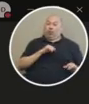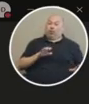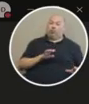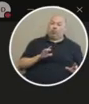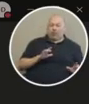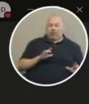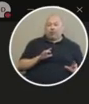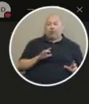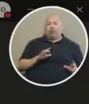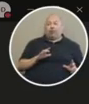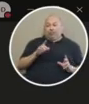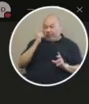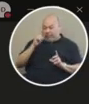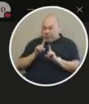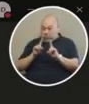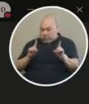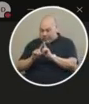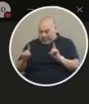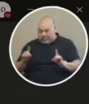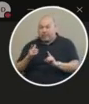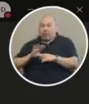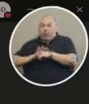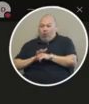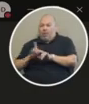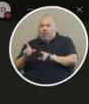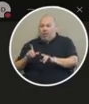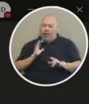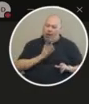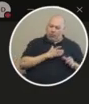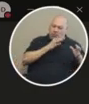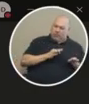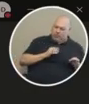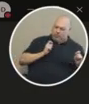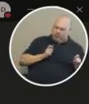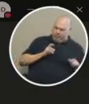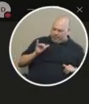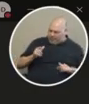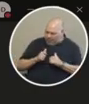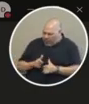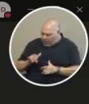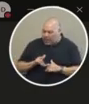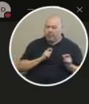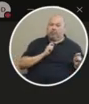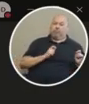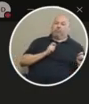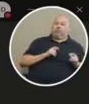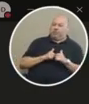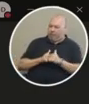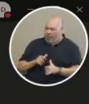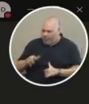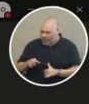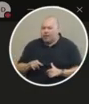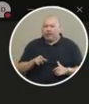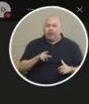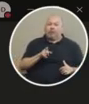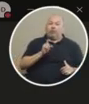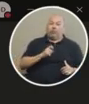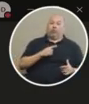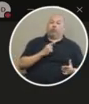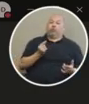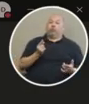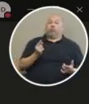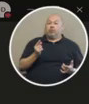being driven by that. So we believe that the adjustments we're making will meet what we need to meet in terms